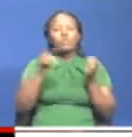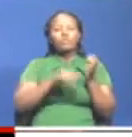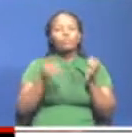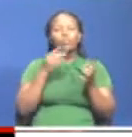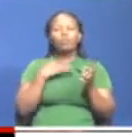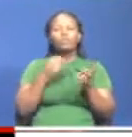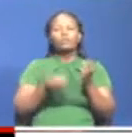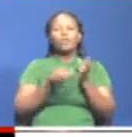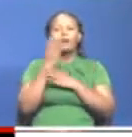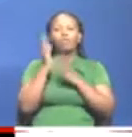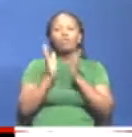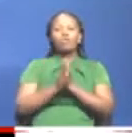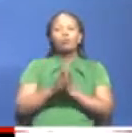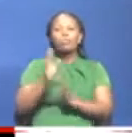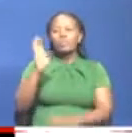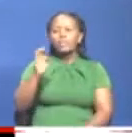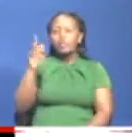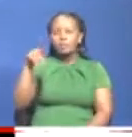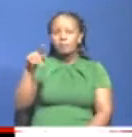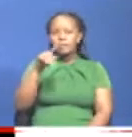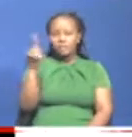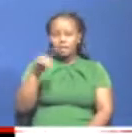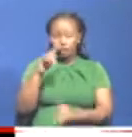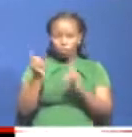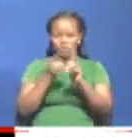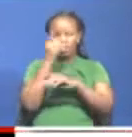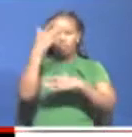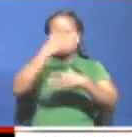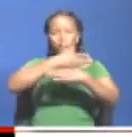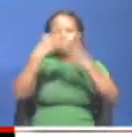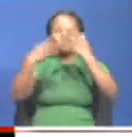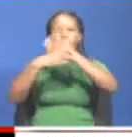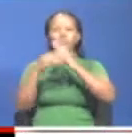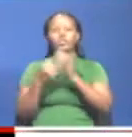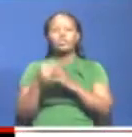ianze kujengwa rasmi kuanzia leo. Tumetoa eka